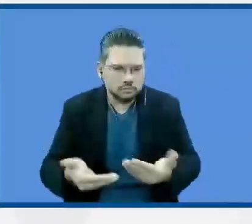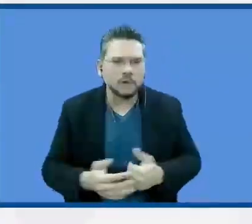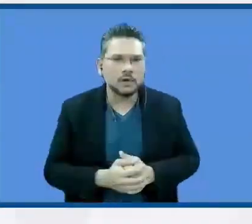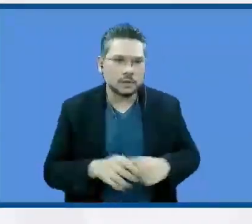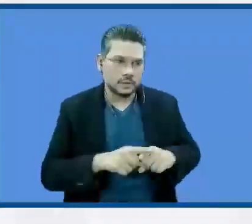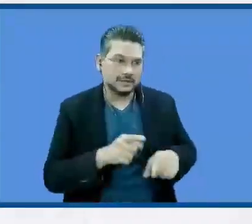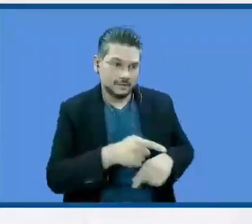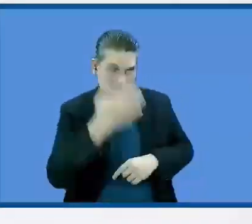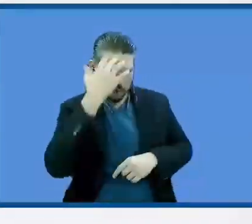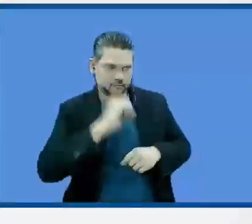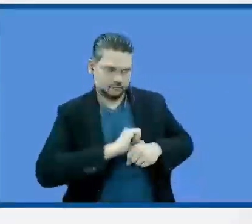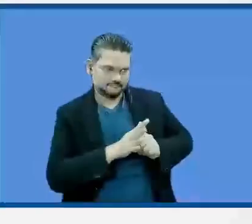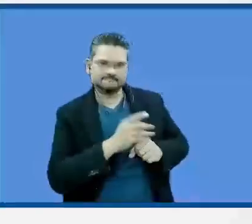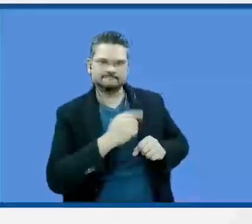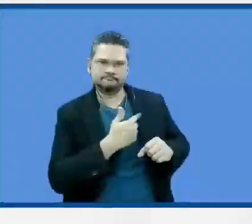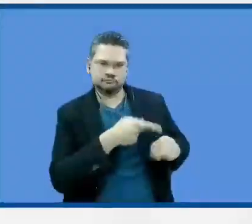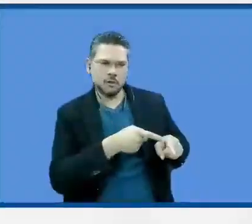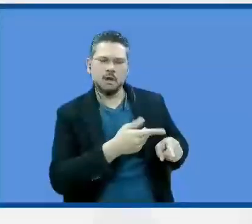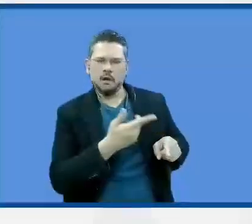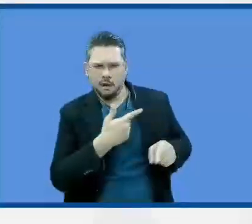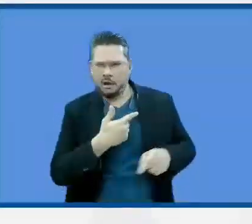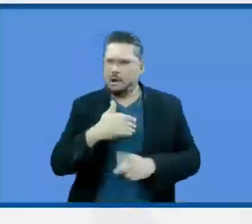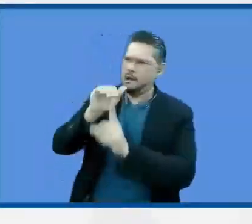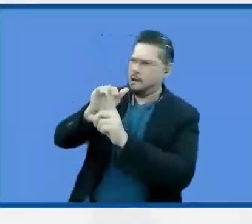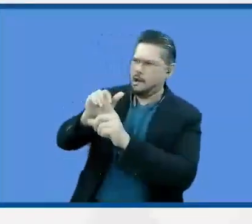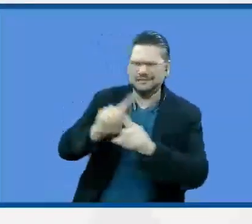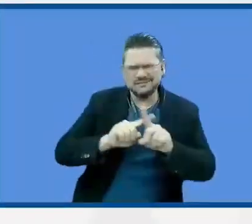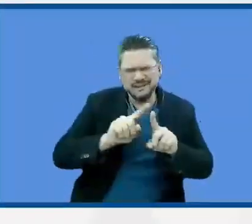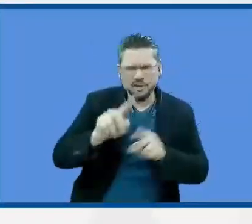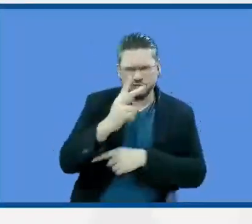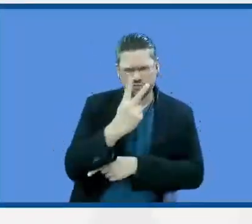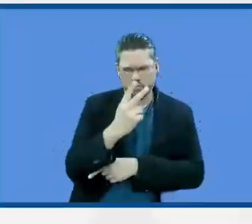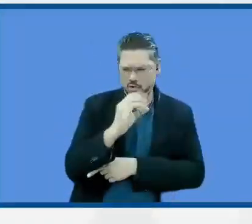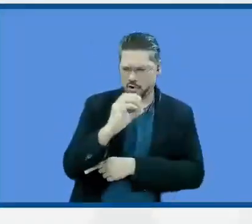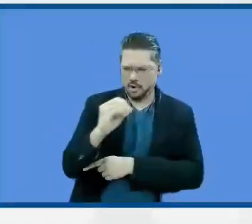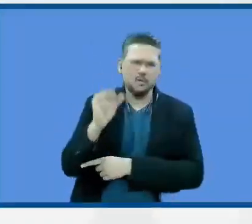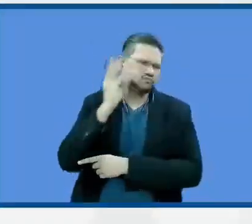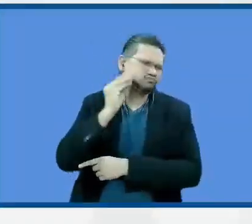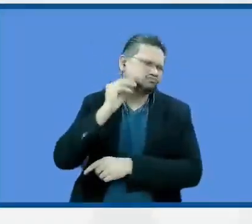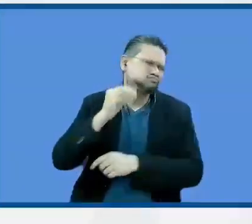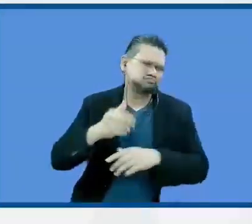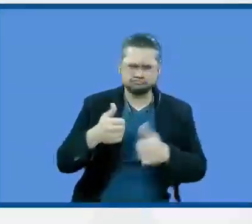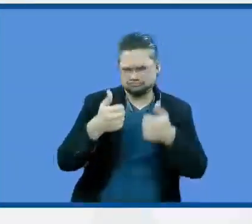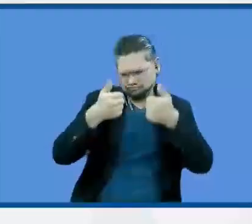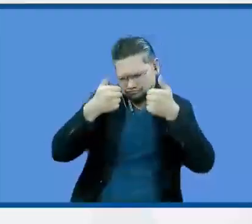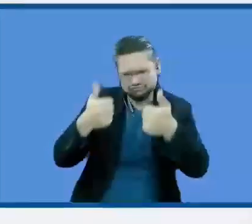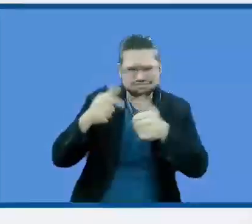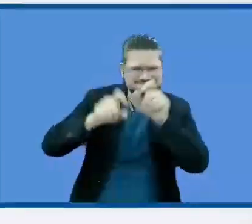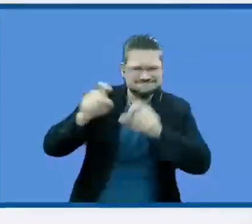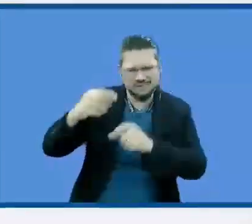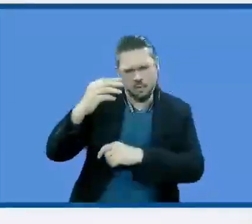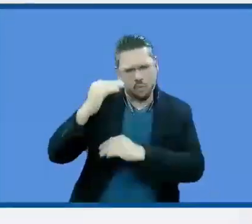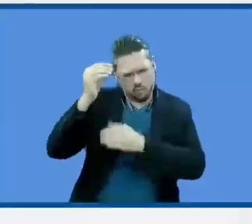I consulted over 200 experts in various fields, including mathematics, virology, health